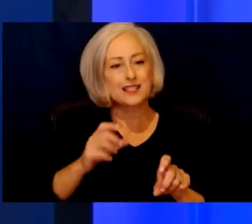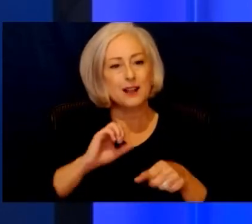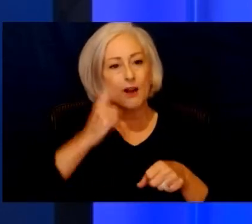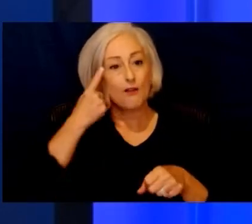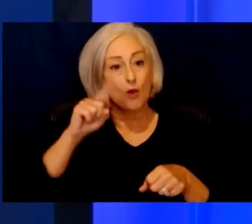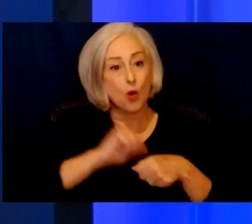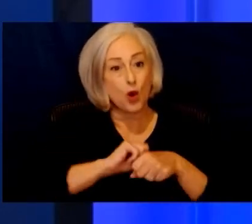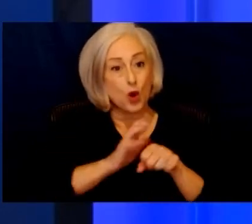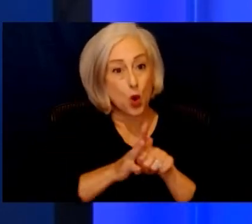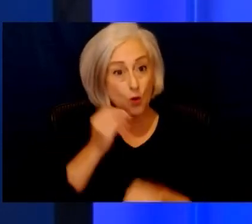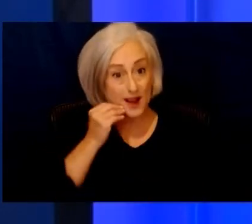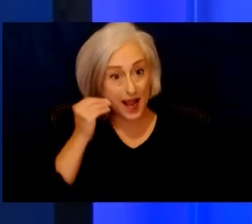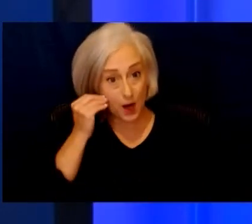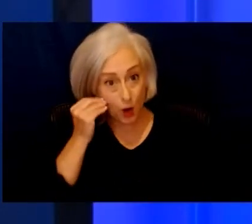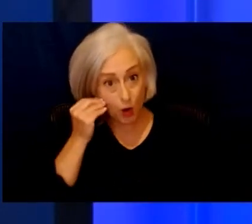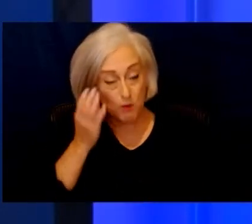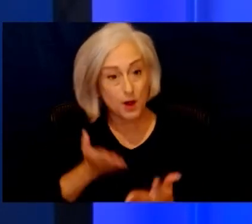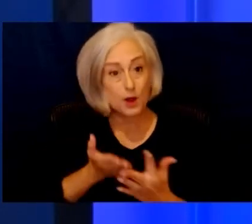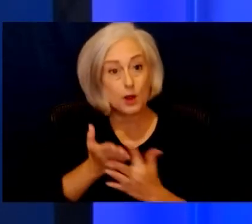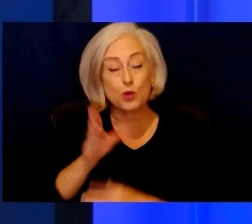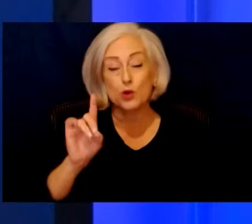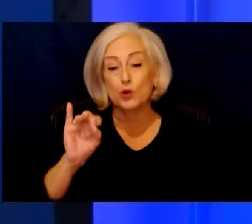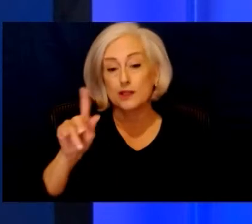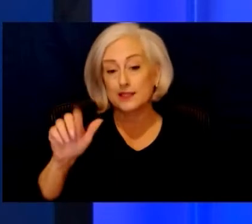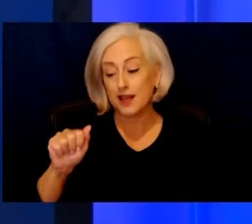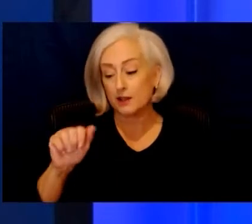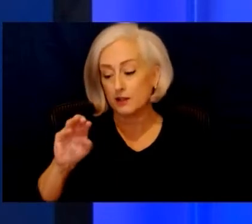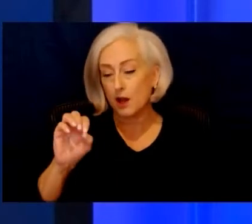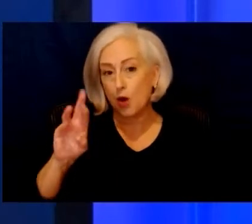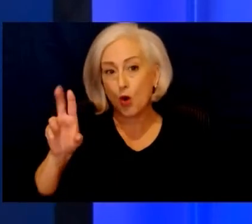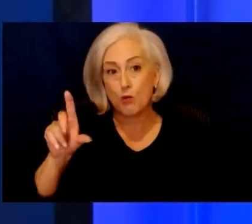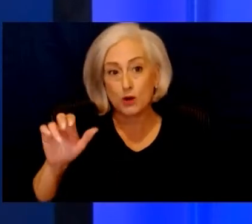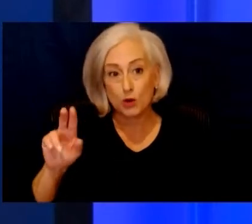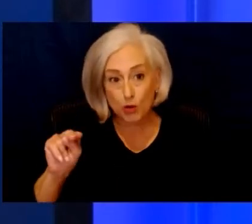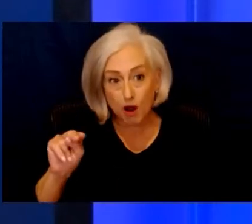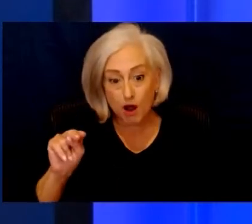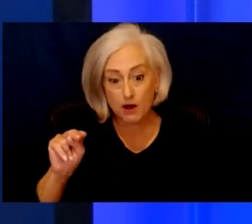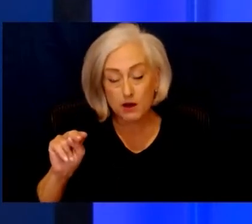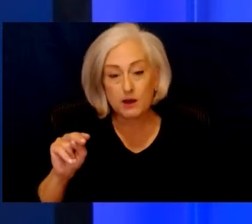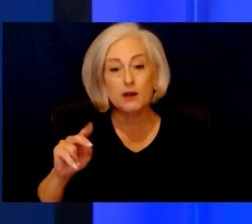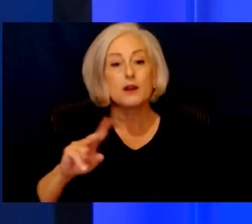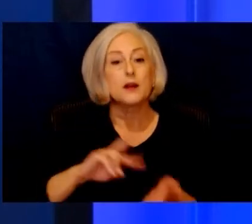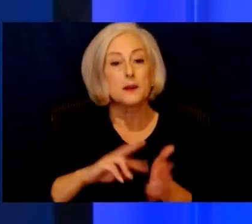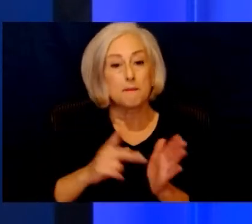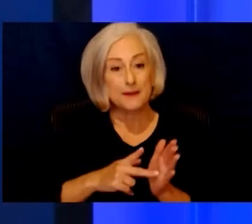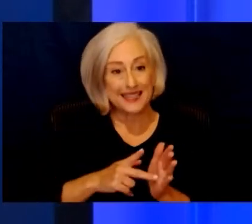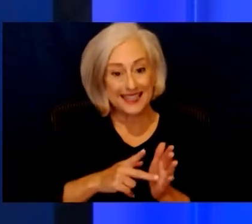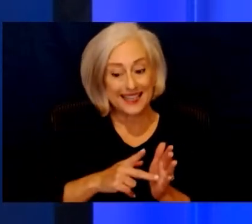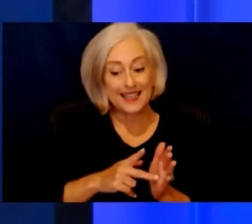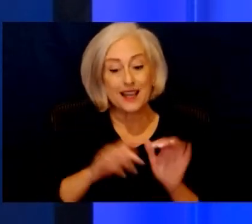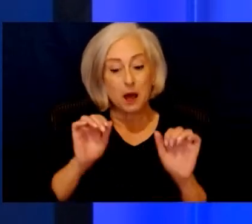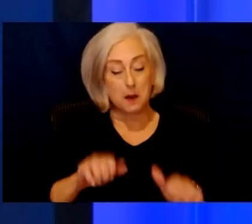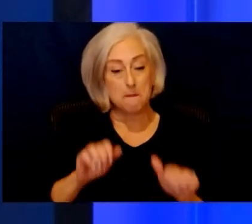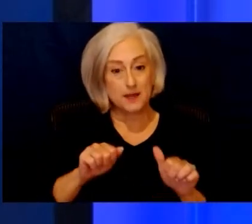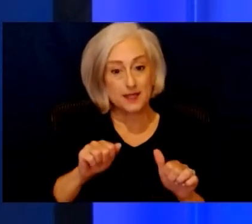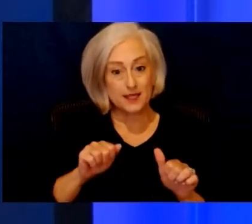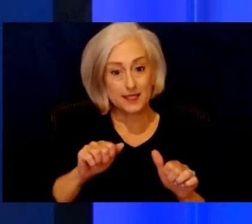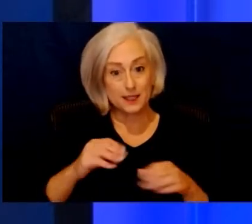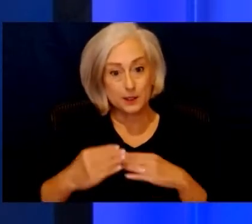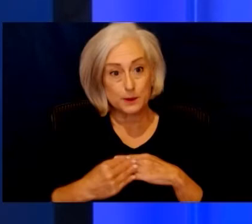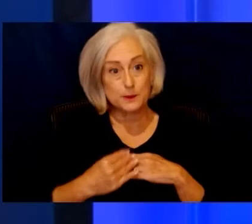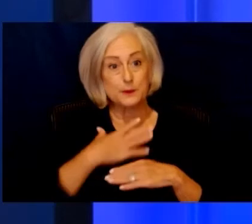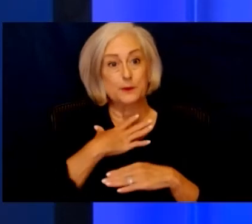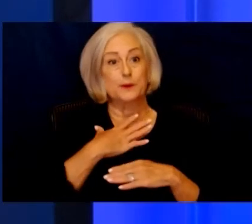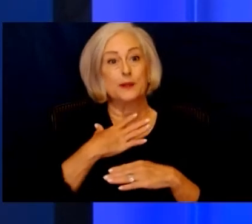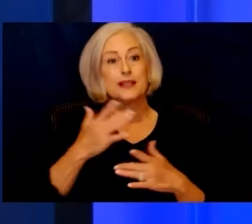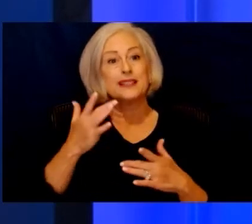saw that there was a peak sensitivity, so the ability to pick up the infection if you have it, within 4 days, and that only